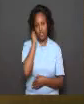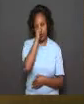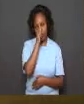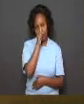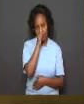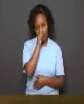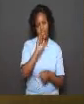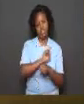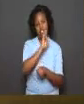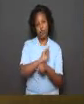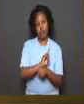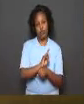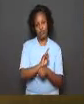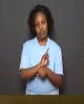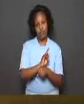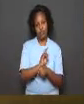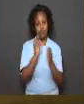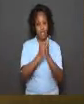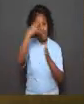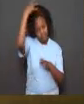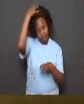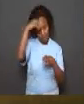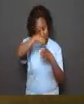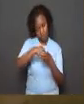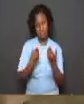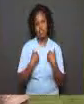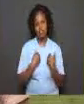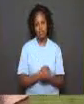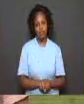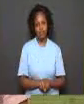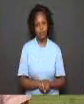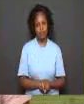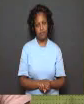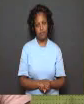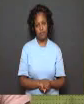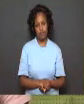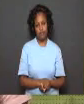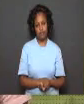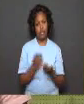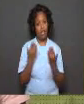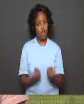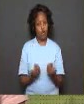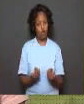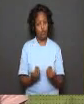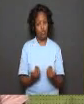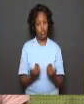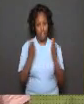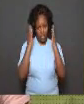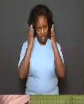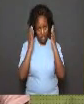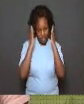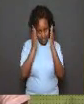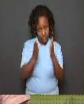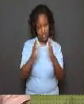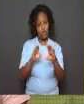Ethiopian citizens under the Constitution. Let us now turn our